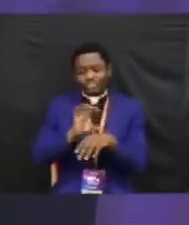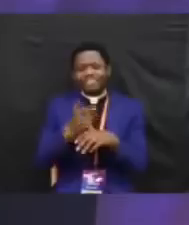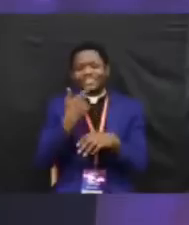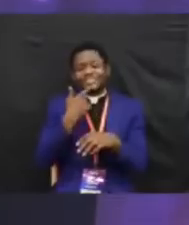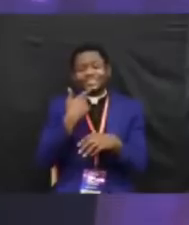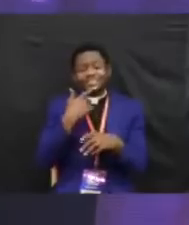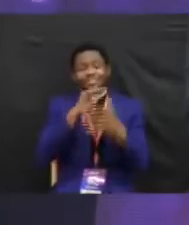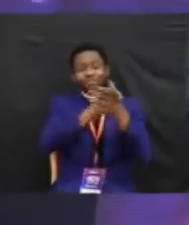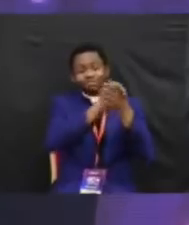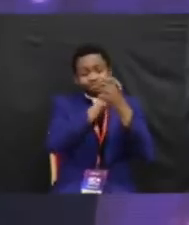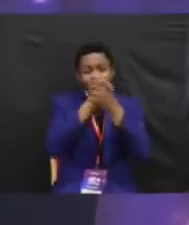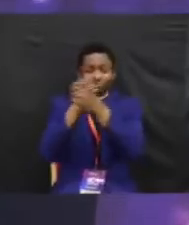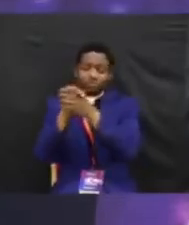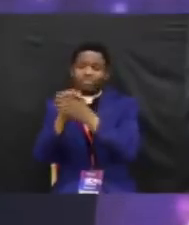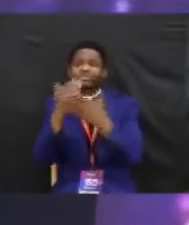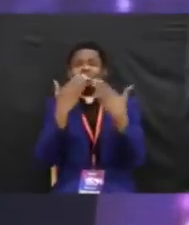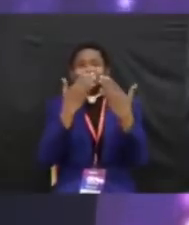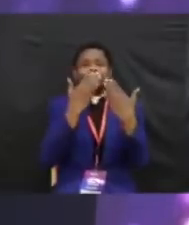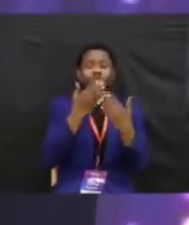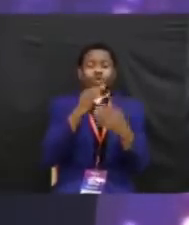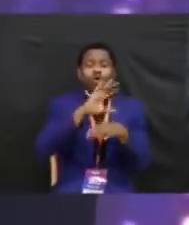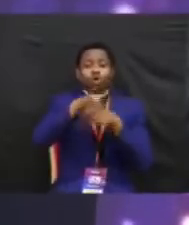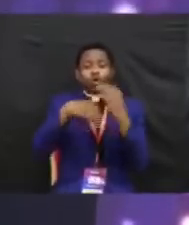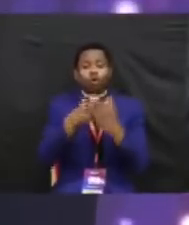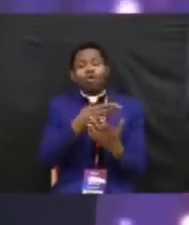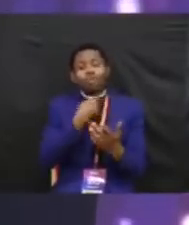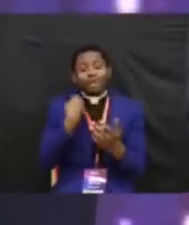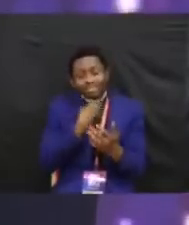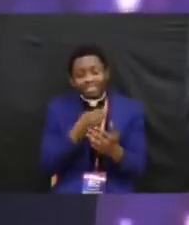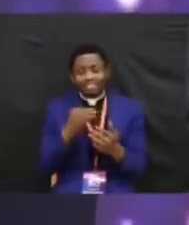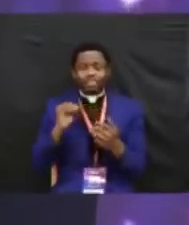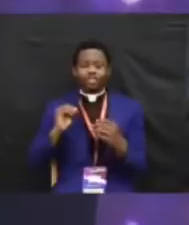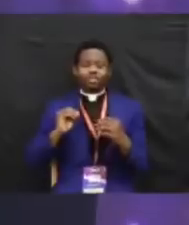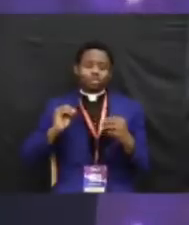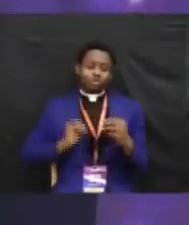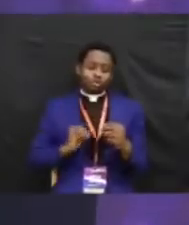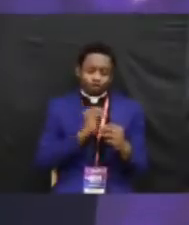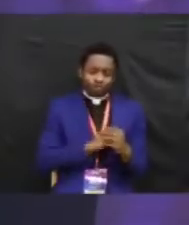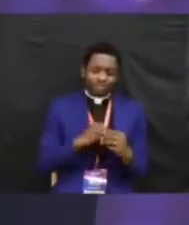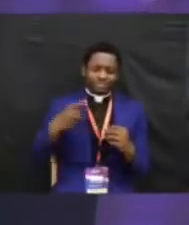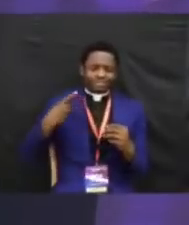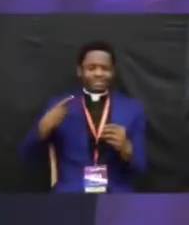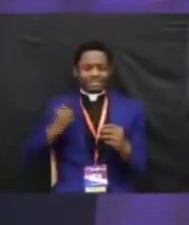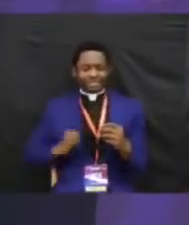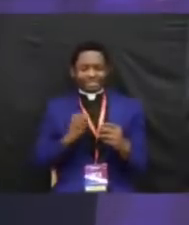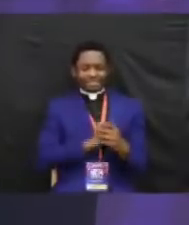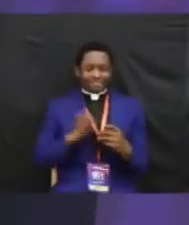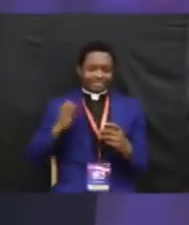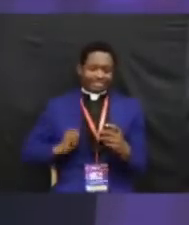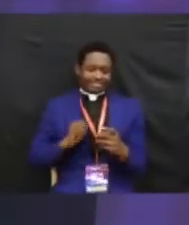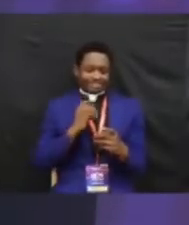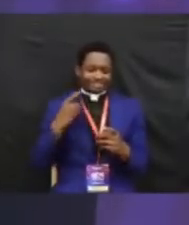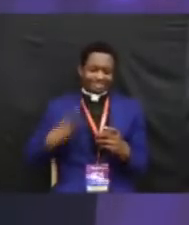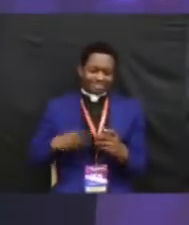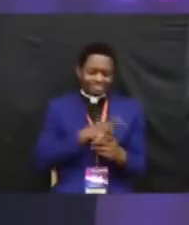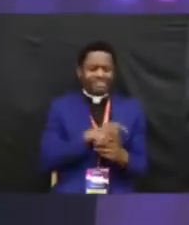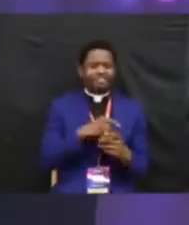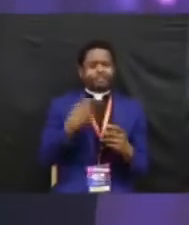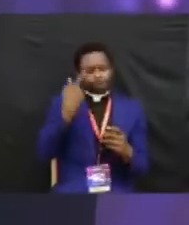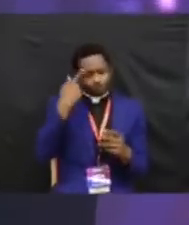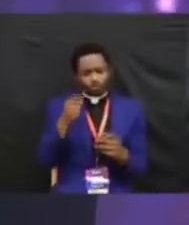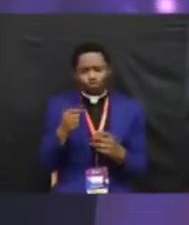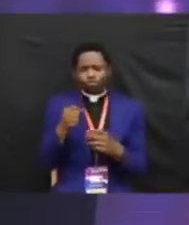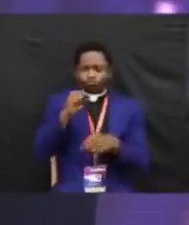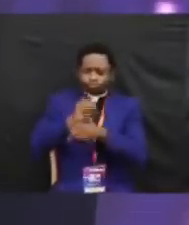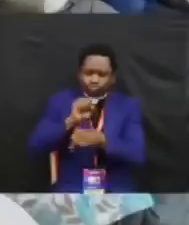Io to all ministers and officers of the church for their tireless efforts, selfless commitment